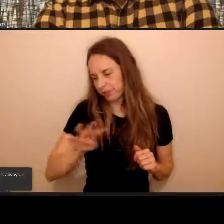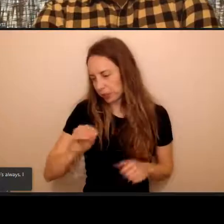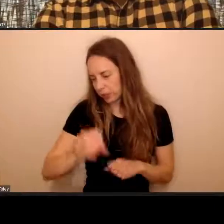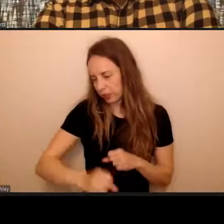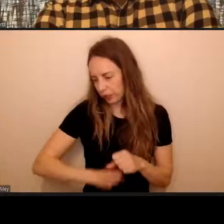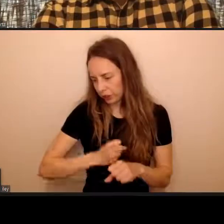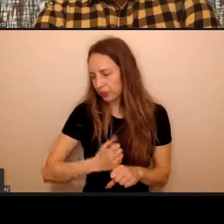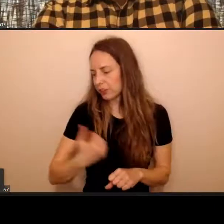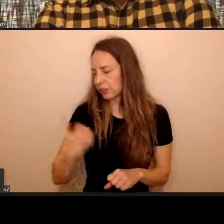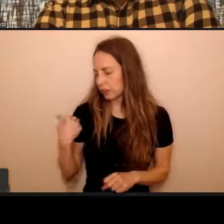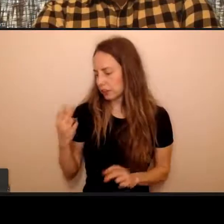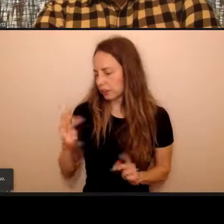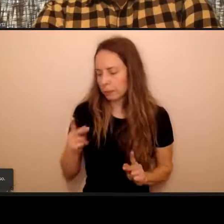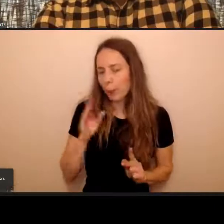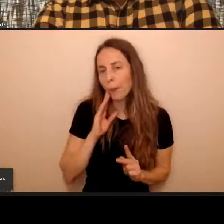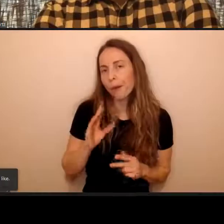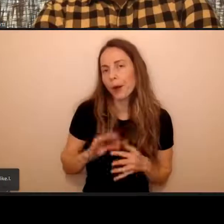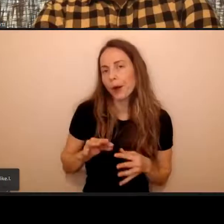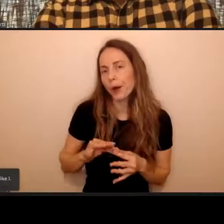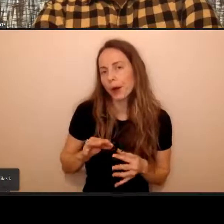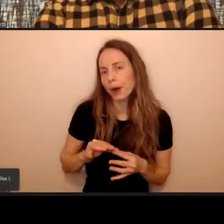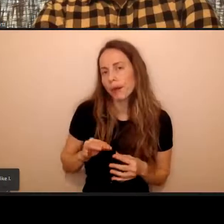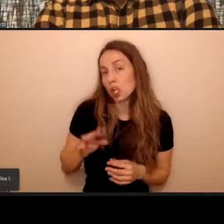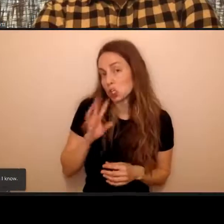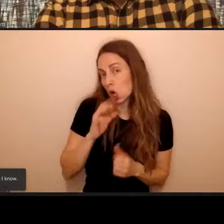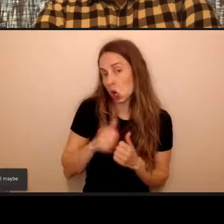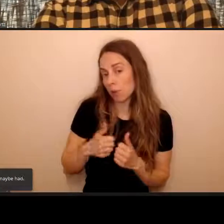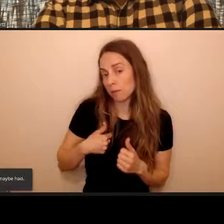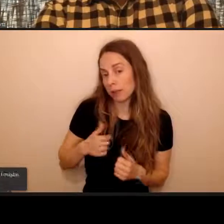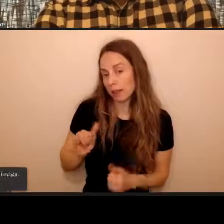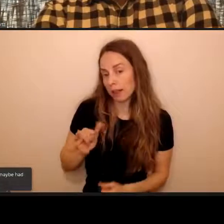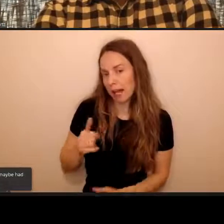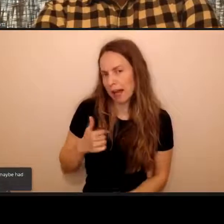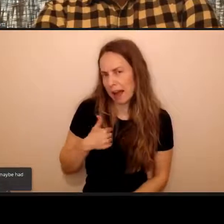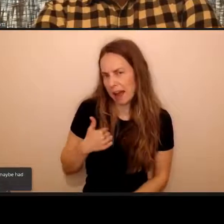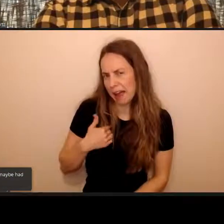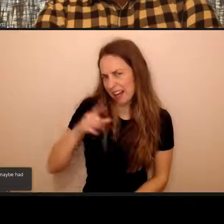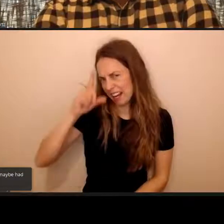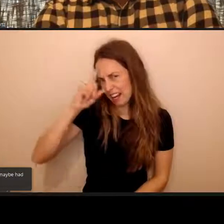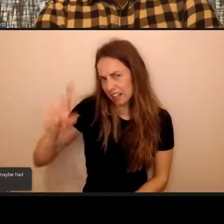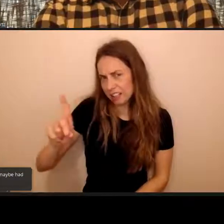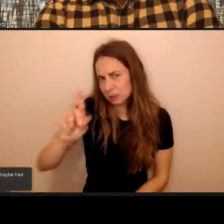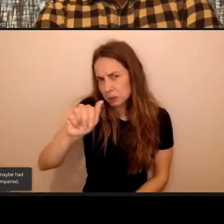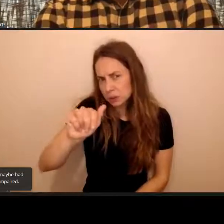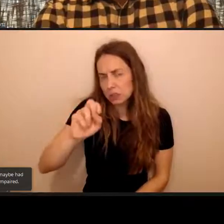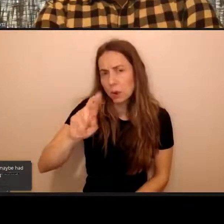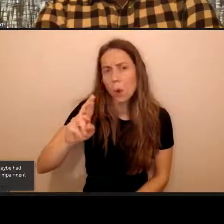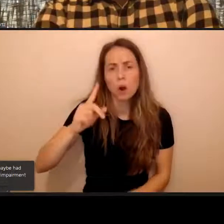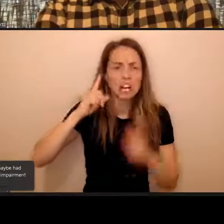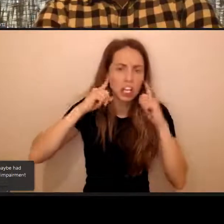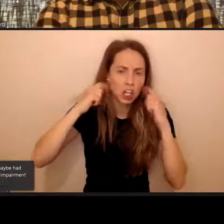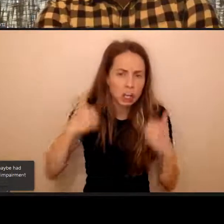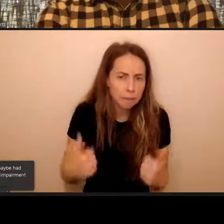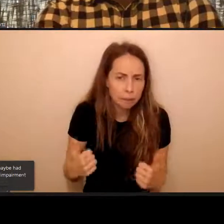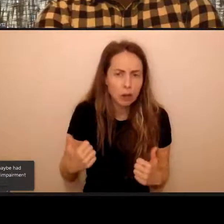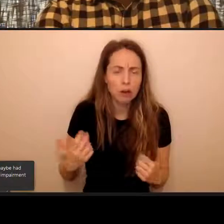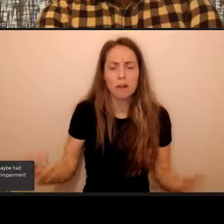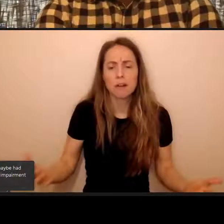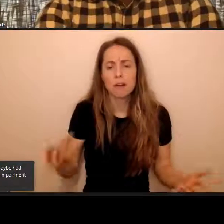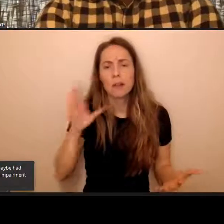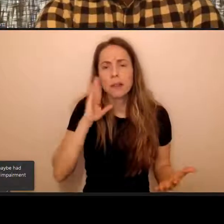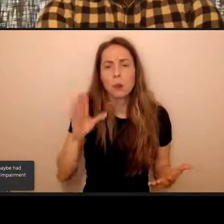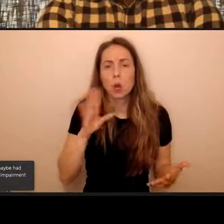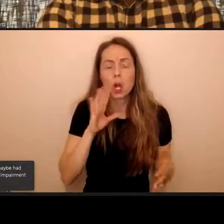people would talk to me also like I maybe had an intellectual disability or a hearing impairment. So they would talk in